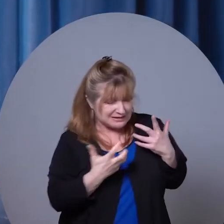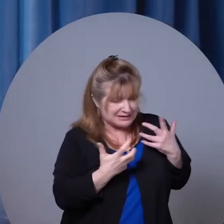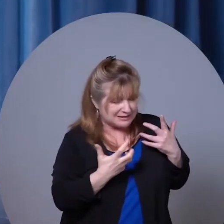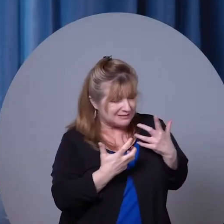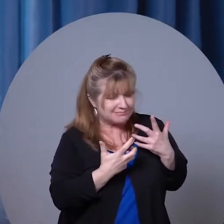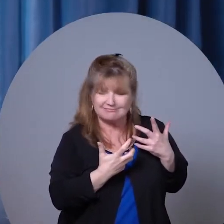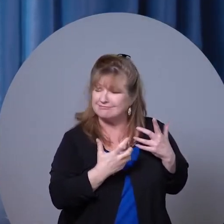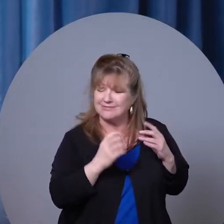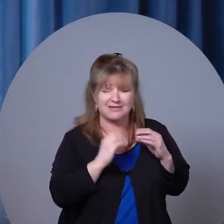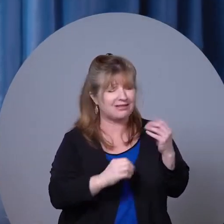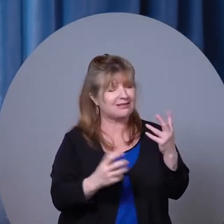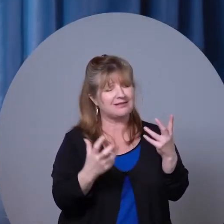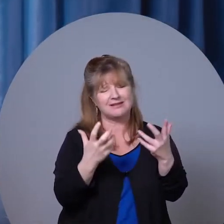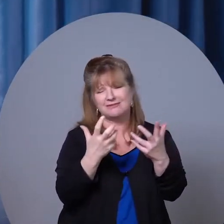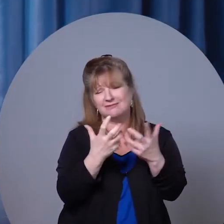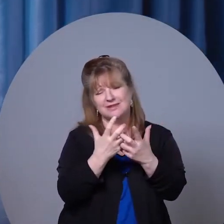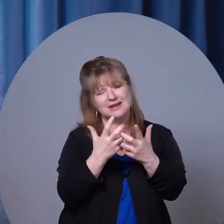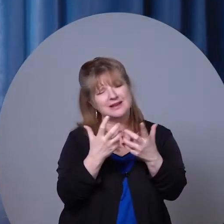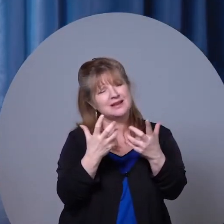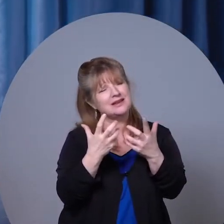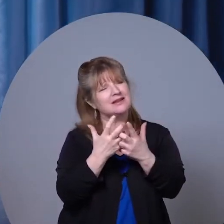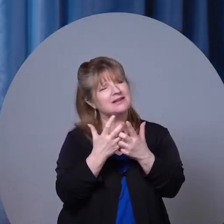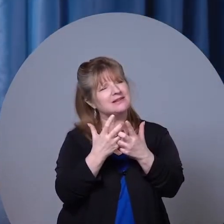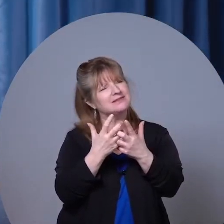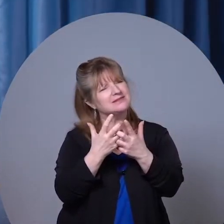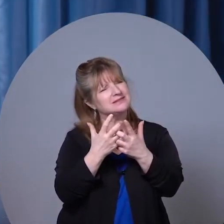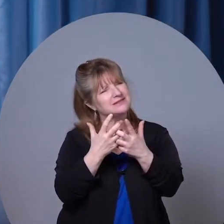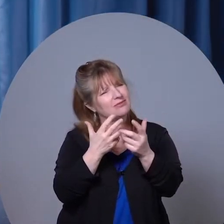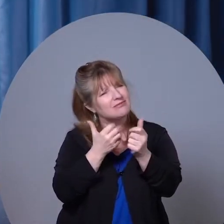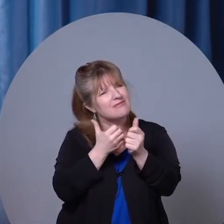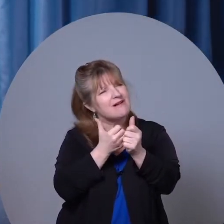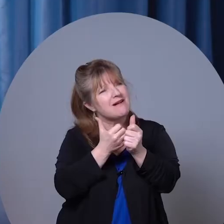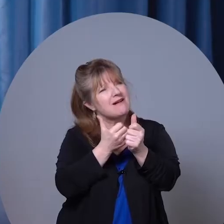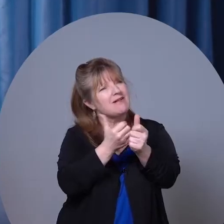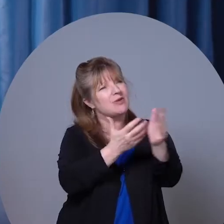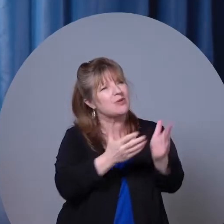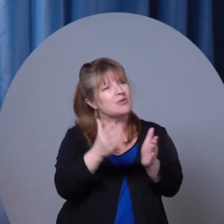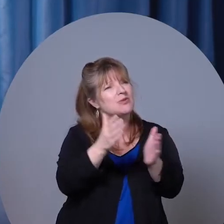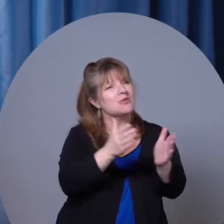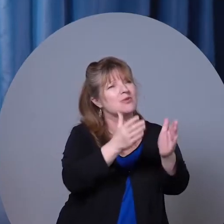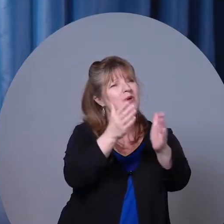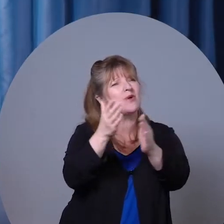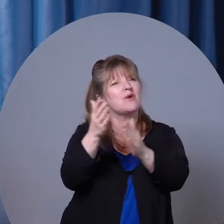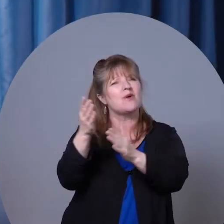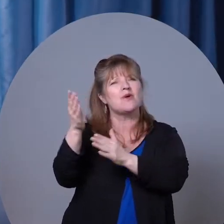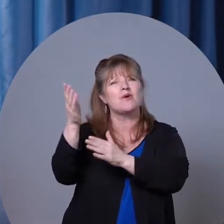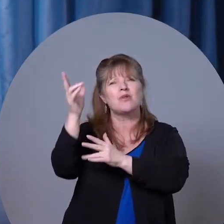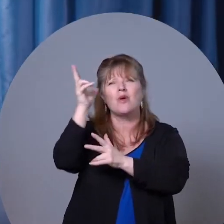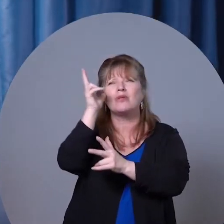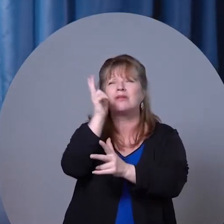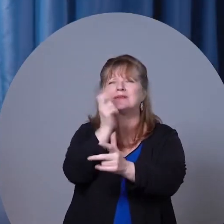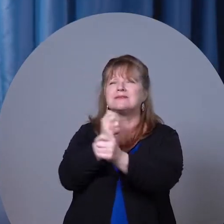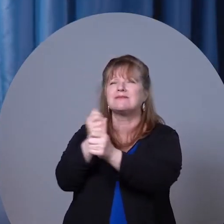one else can fill. Follow the road, follow the melody